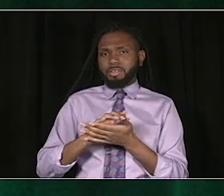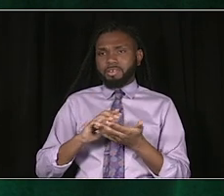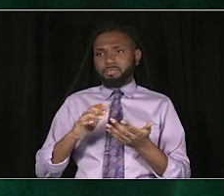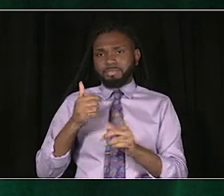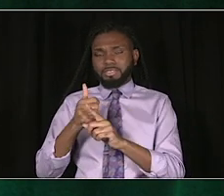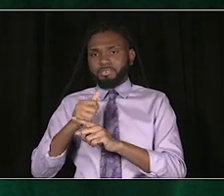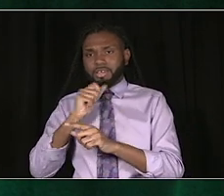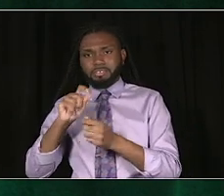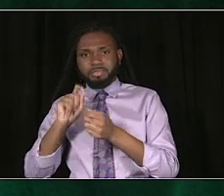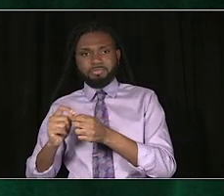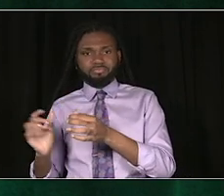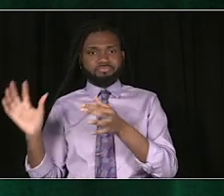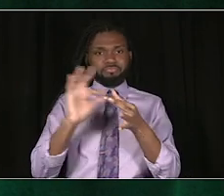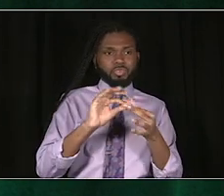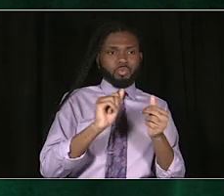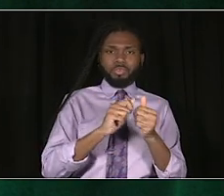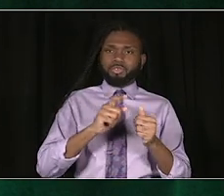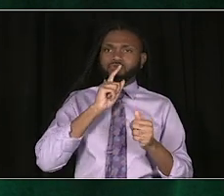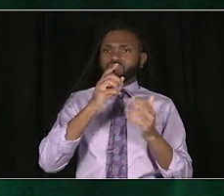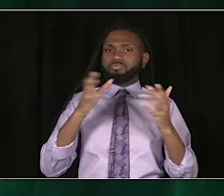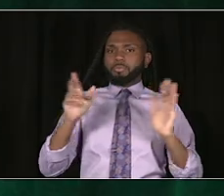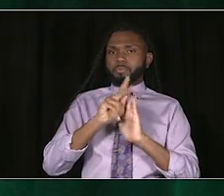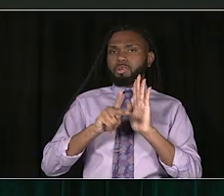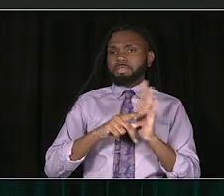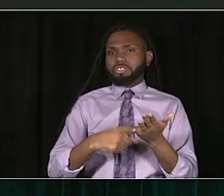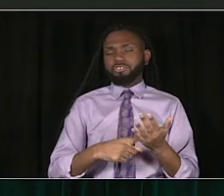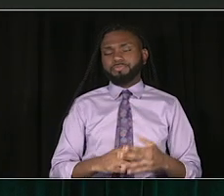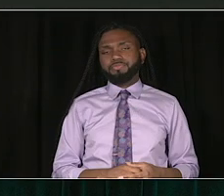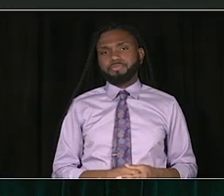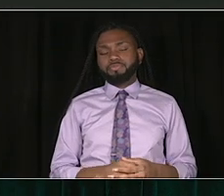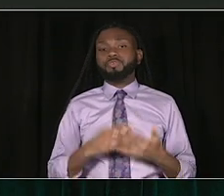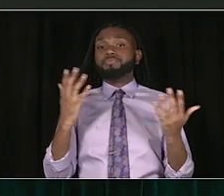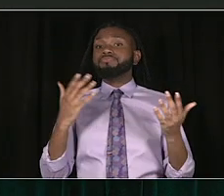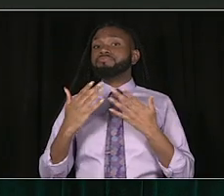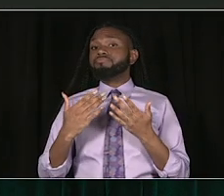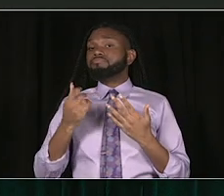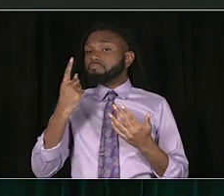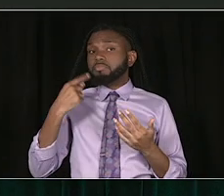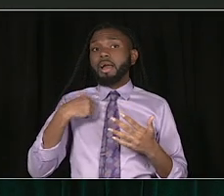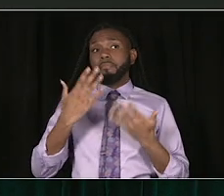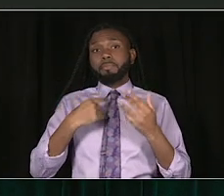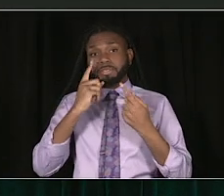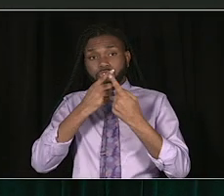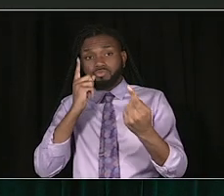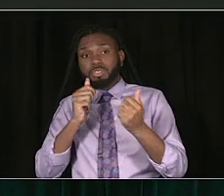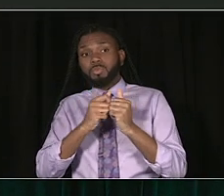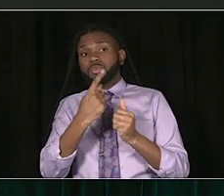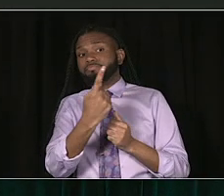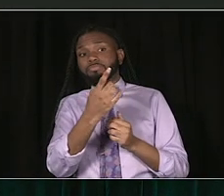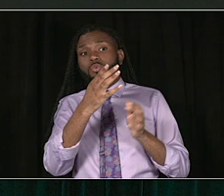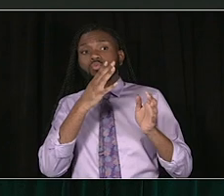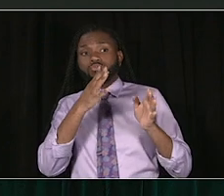not attached to a true public policy discussion. So even though I might disagree with a woman's public